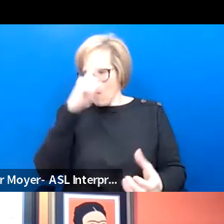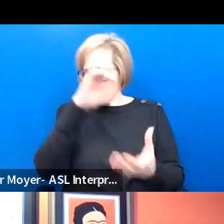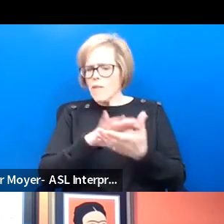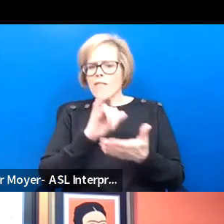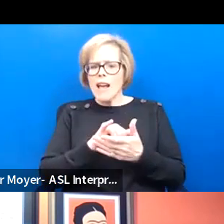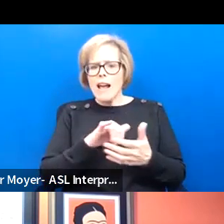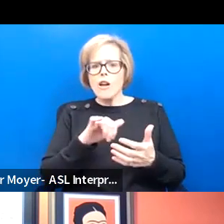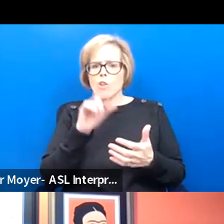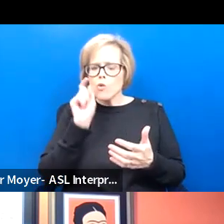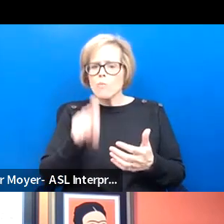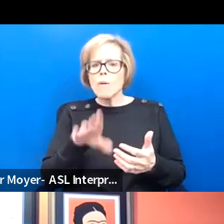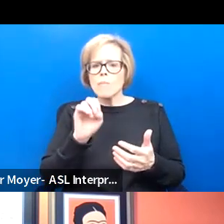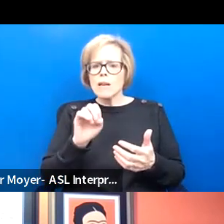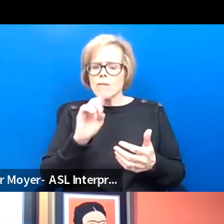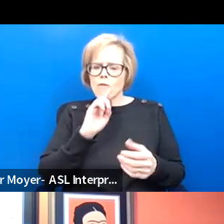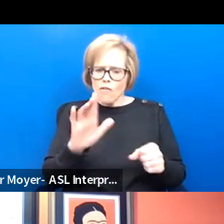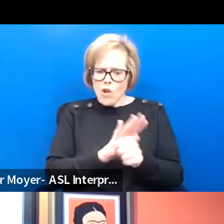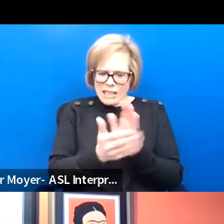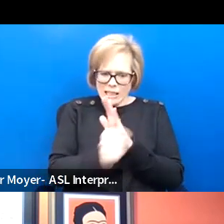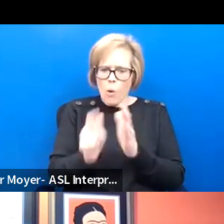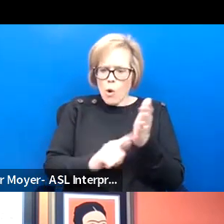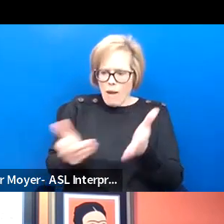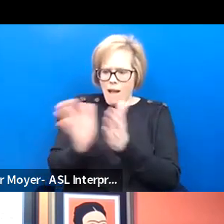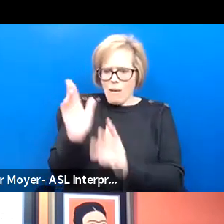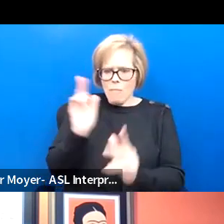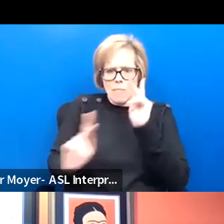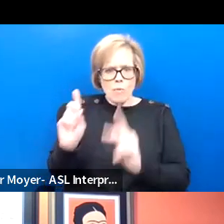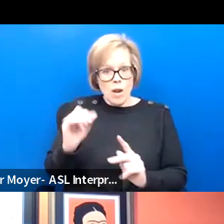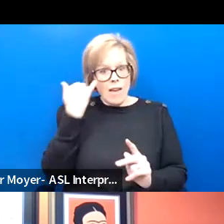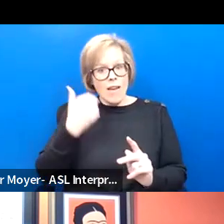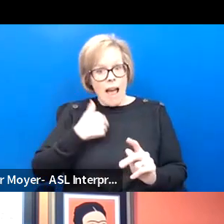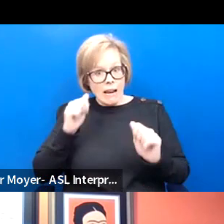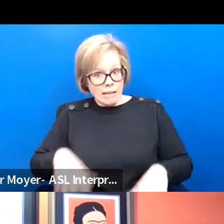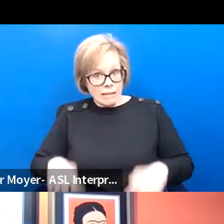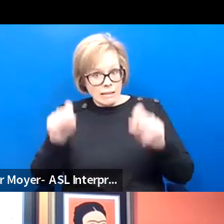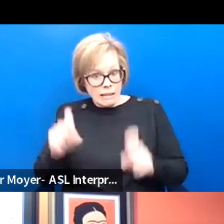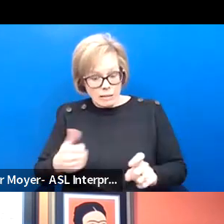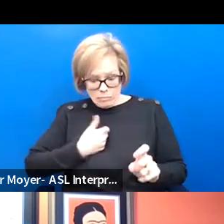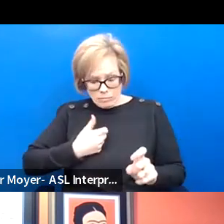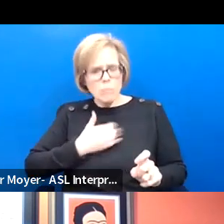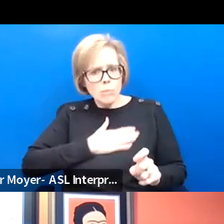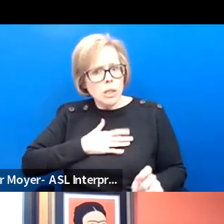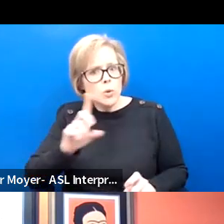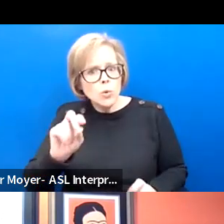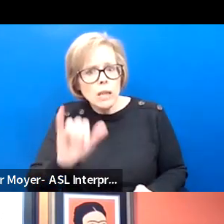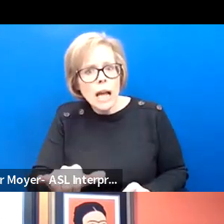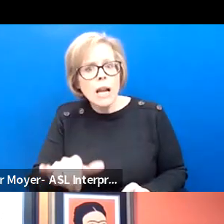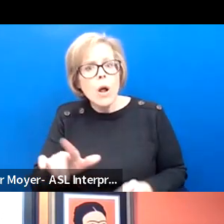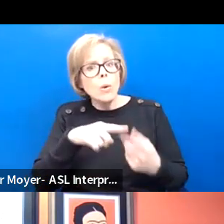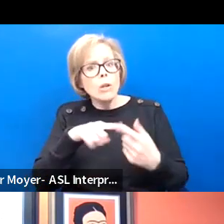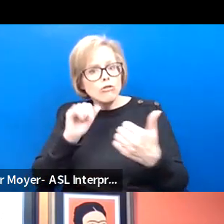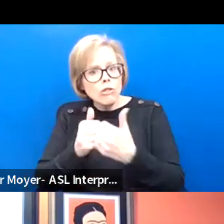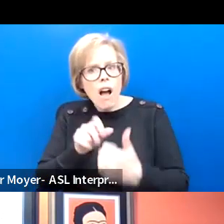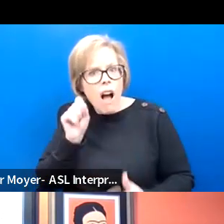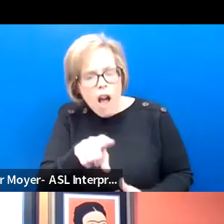be completely versed in what you're asking people to do. So if you're able to take the assessment yourself, please do, because then when they challenge you, you know